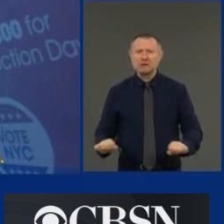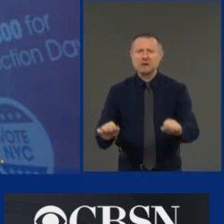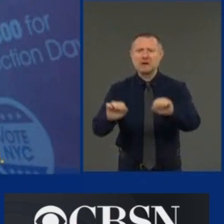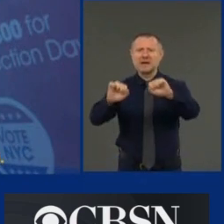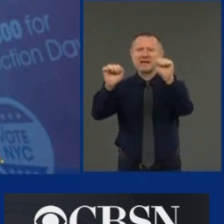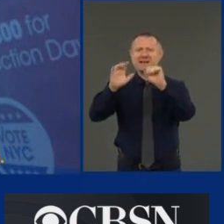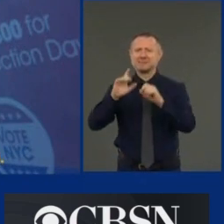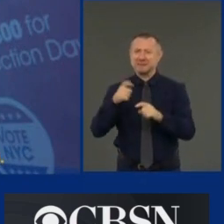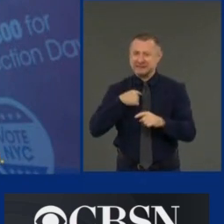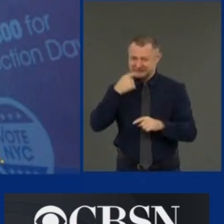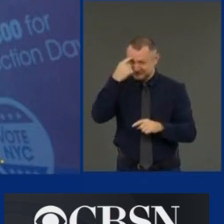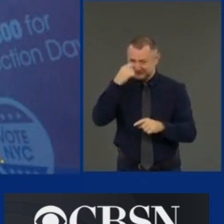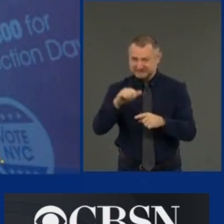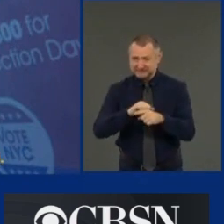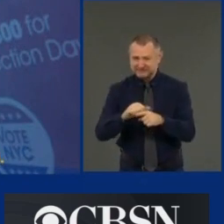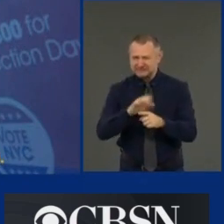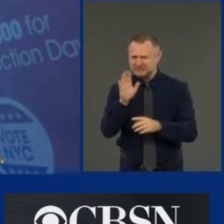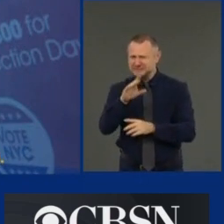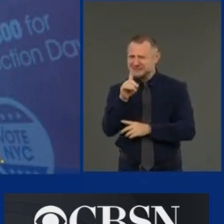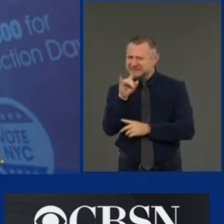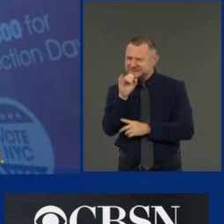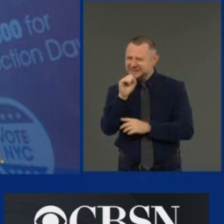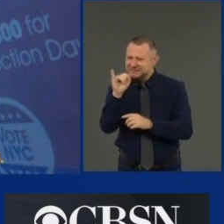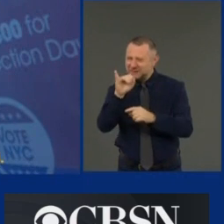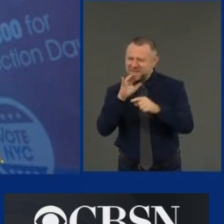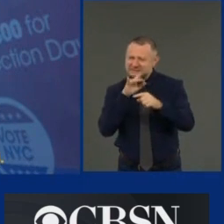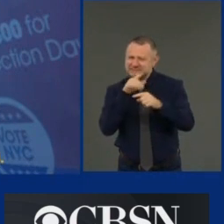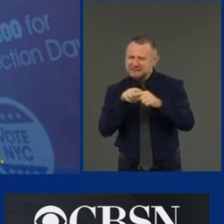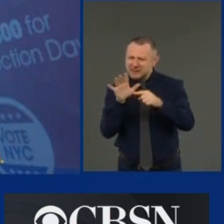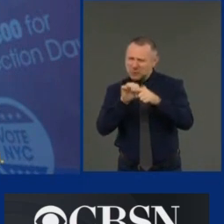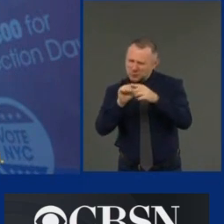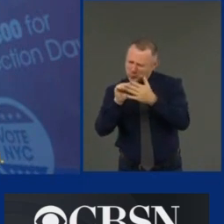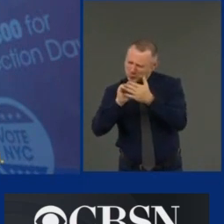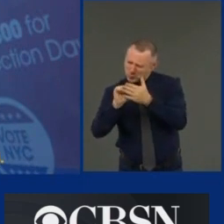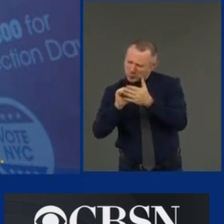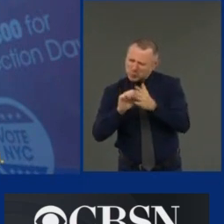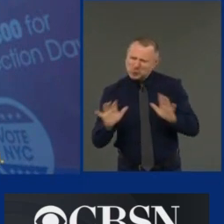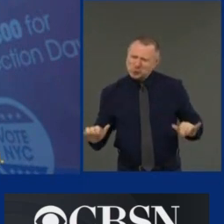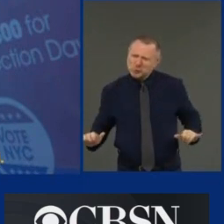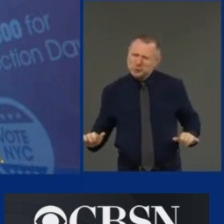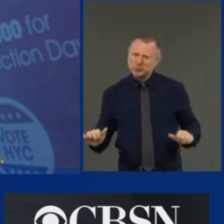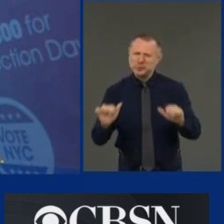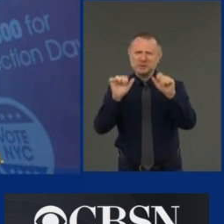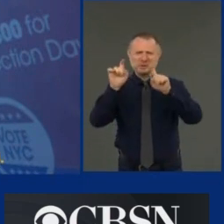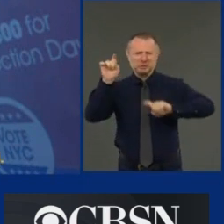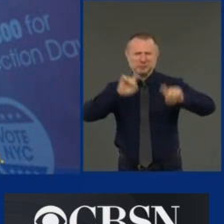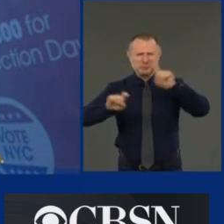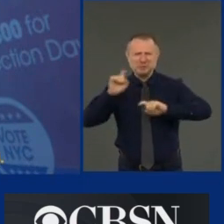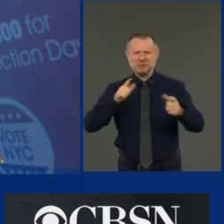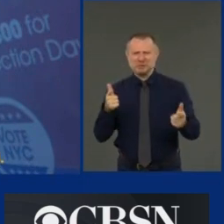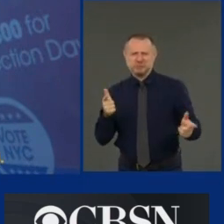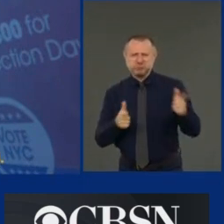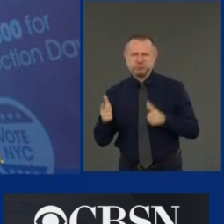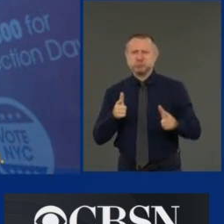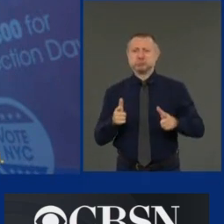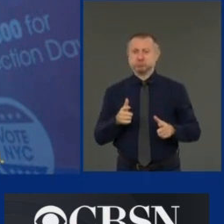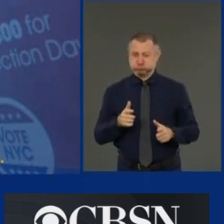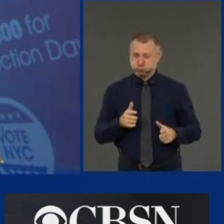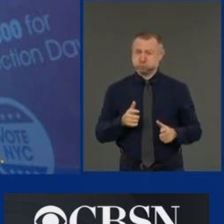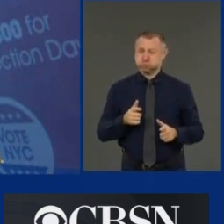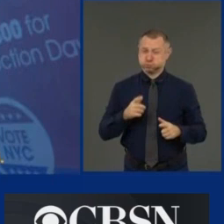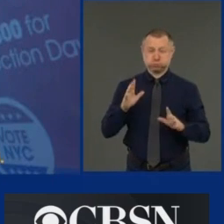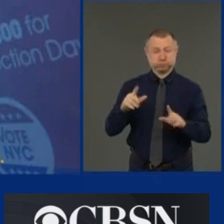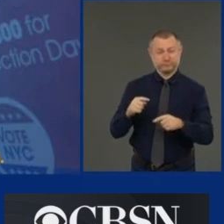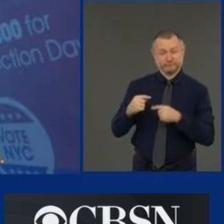second. Disinfect the trains. We've been fighting for decades to